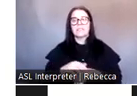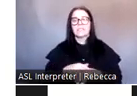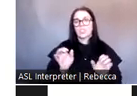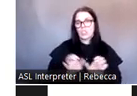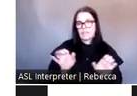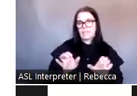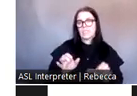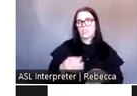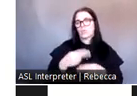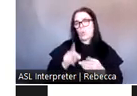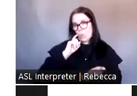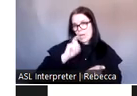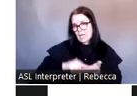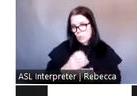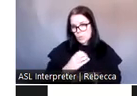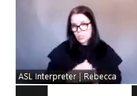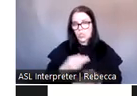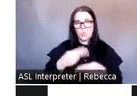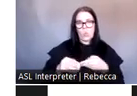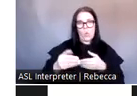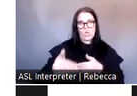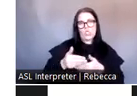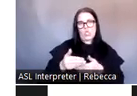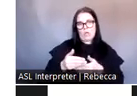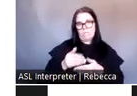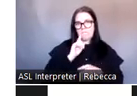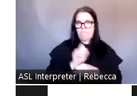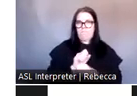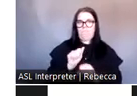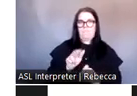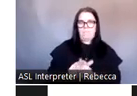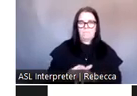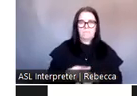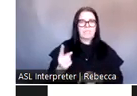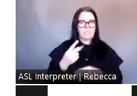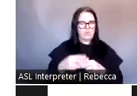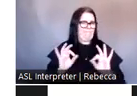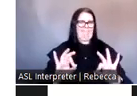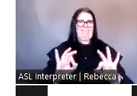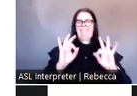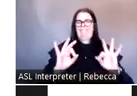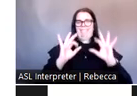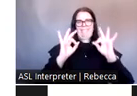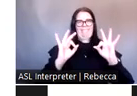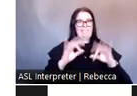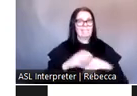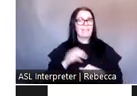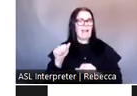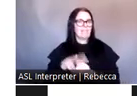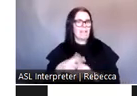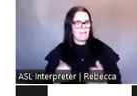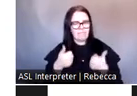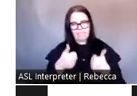training, short-term practical courses, something short. Great start, immediately applicable.